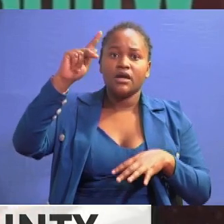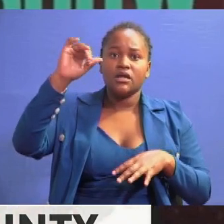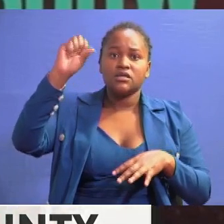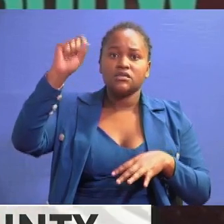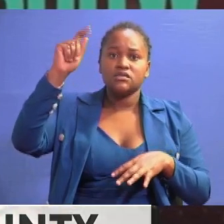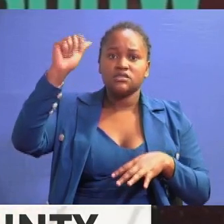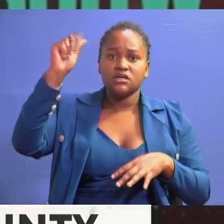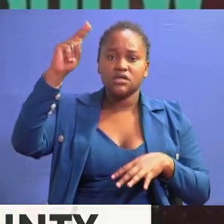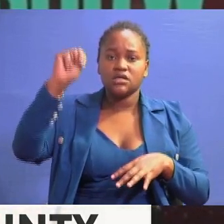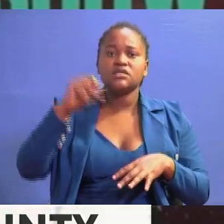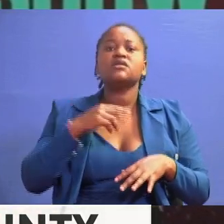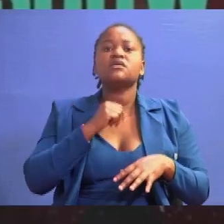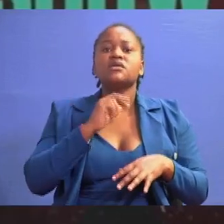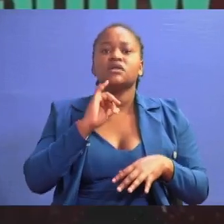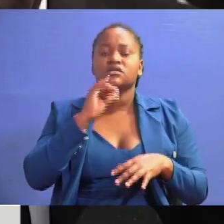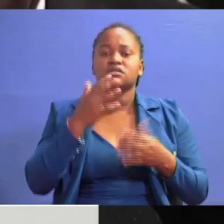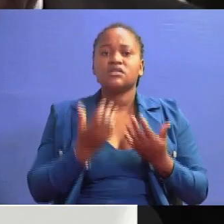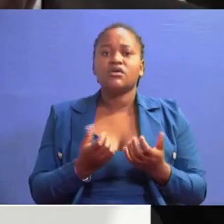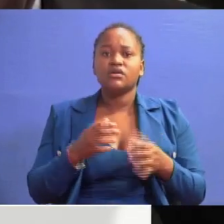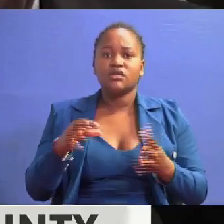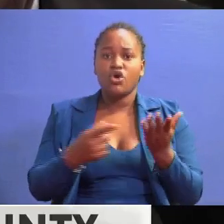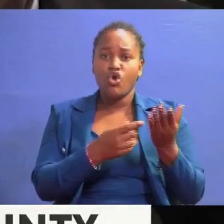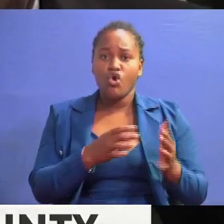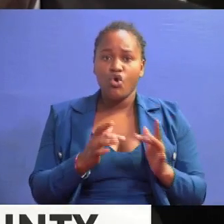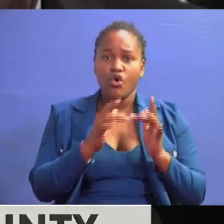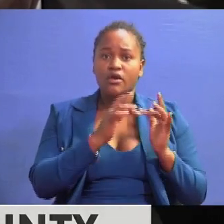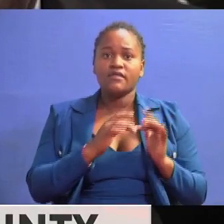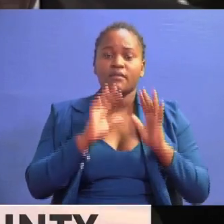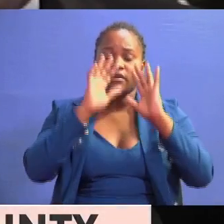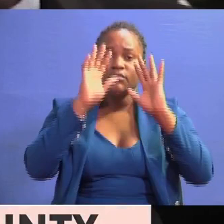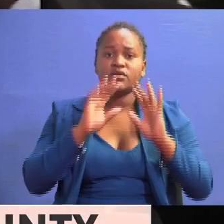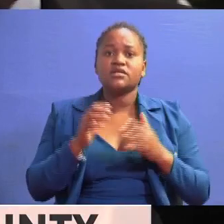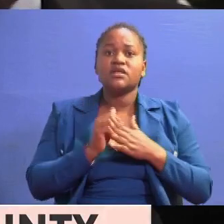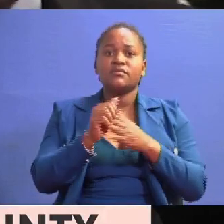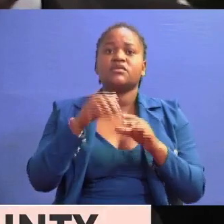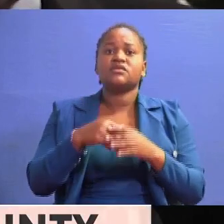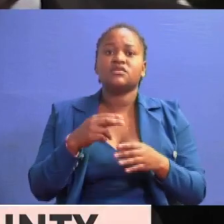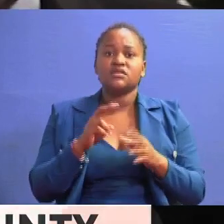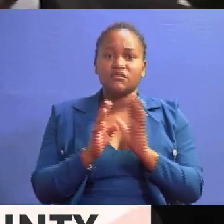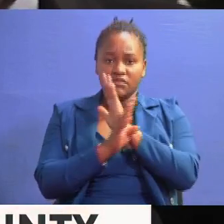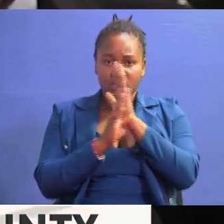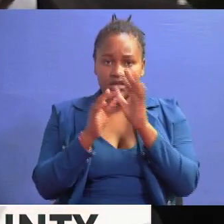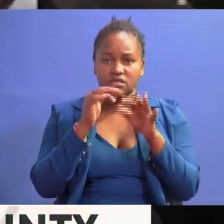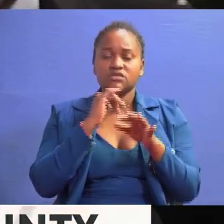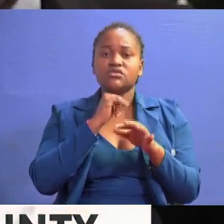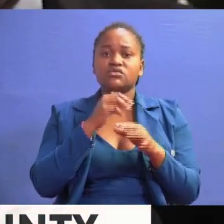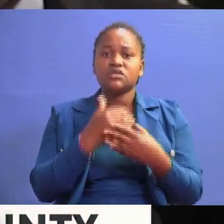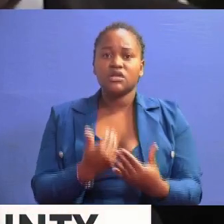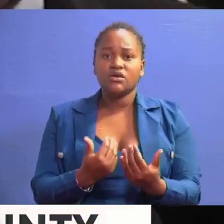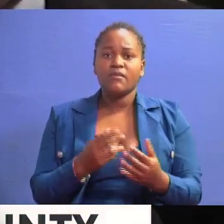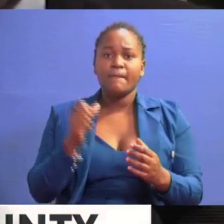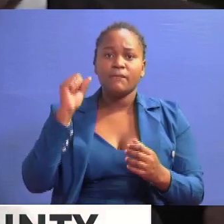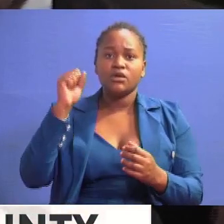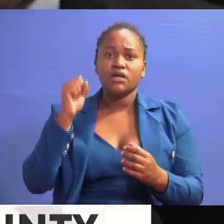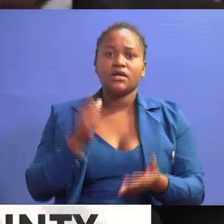struggling to campaign freely in public and online. The most important is the most of the leadership is in hiding. It is actually being arrested. Our political